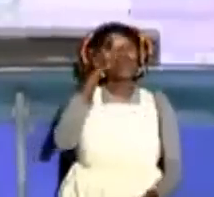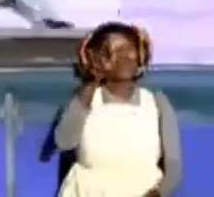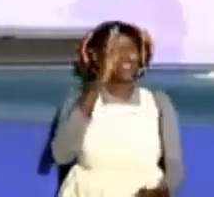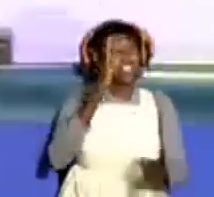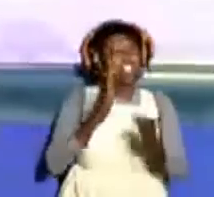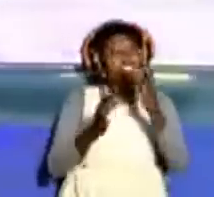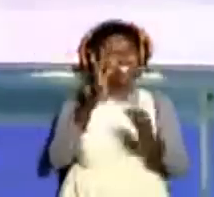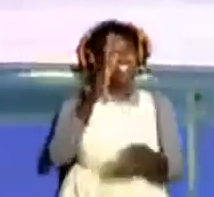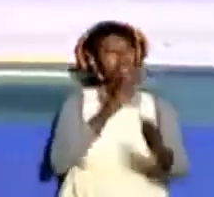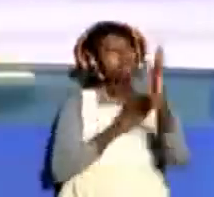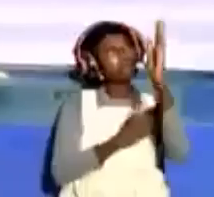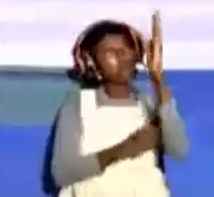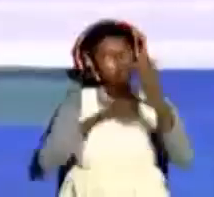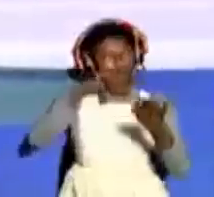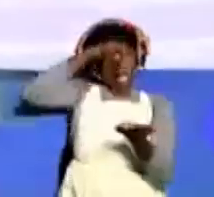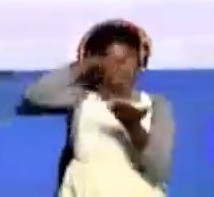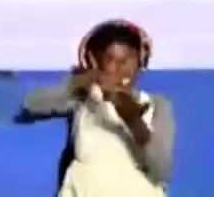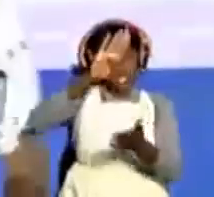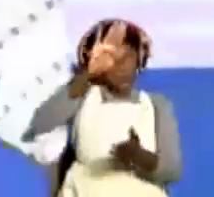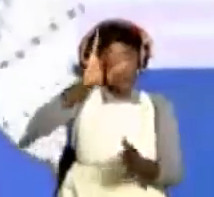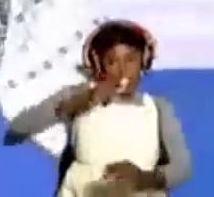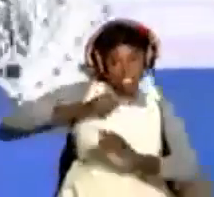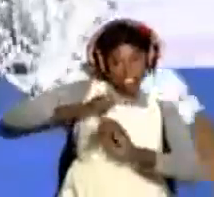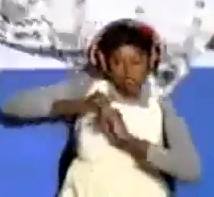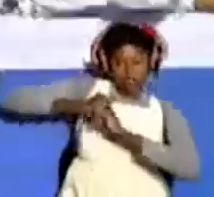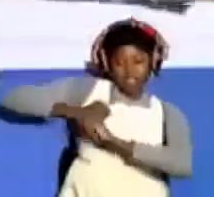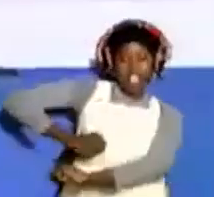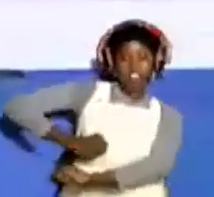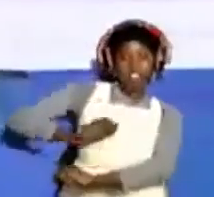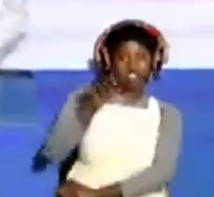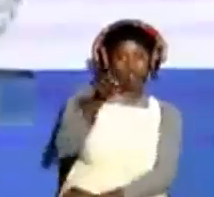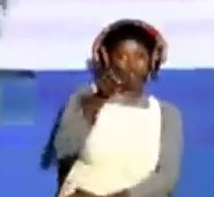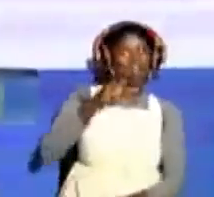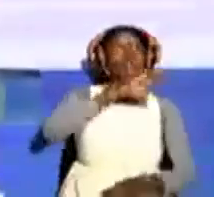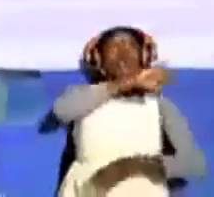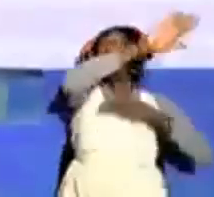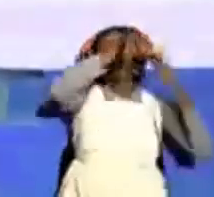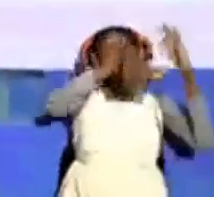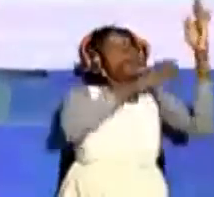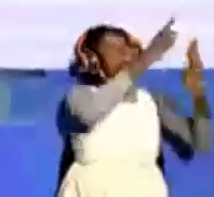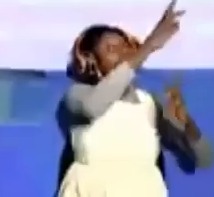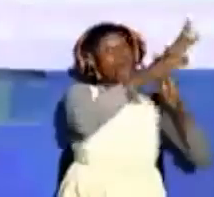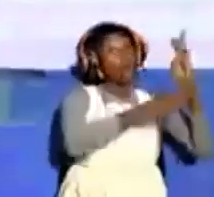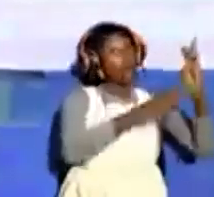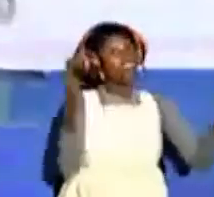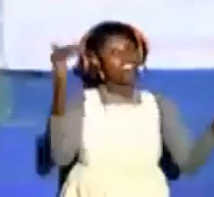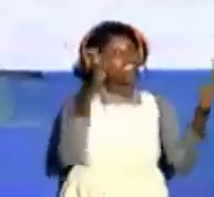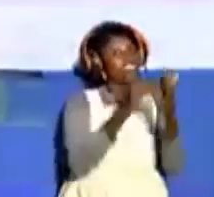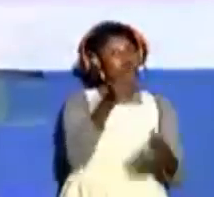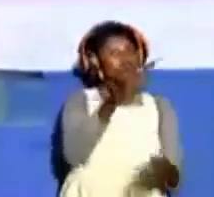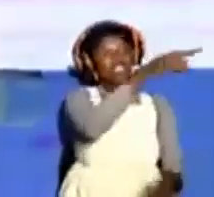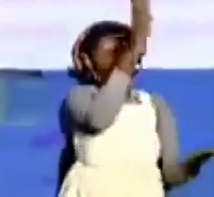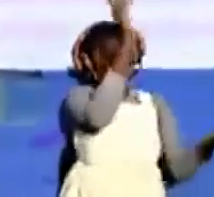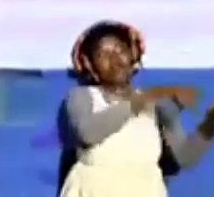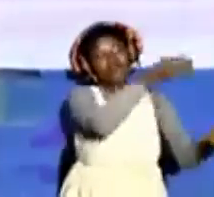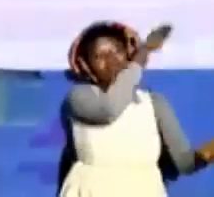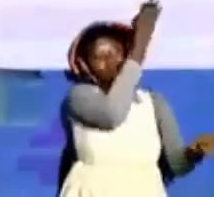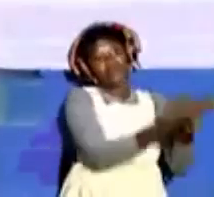If God decides to stand by you, let the whole world gather against you, they will fall.